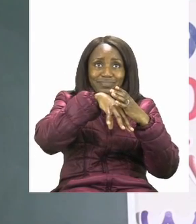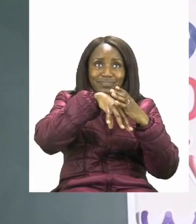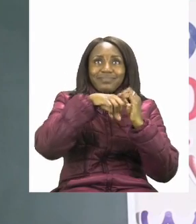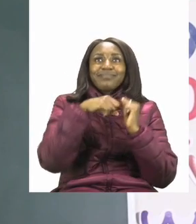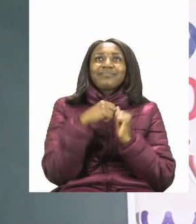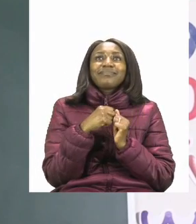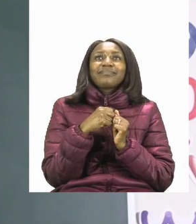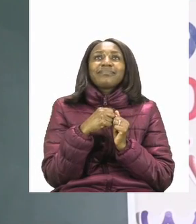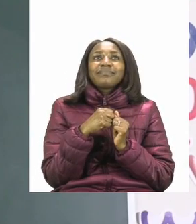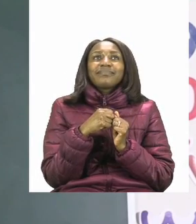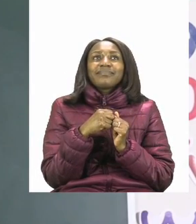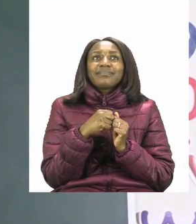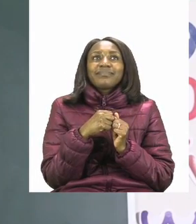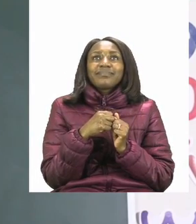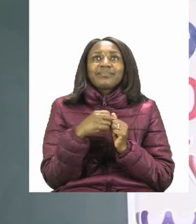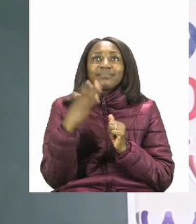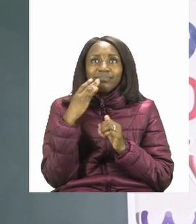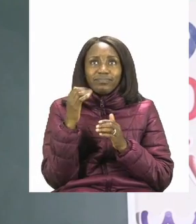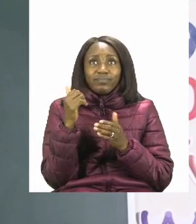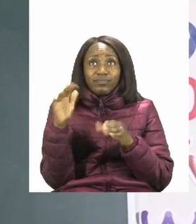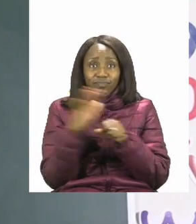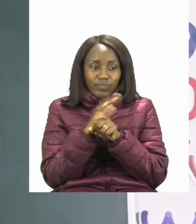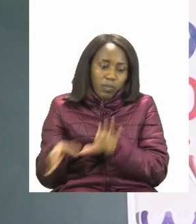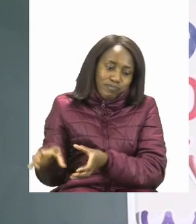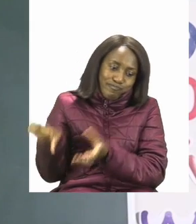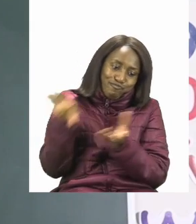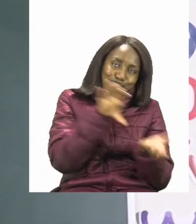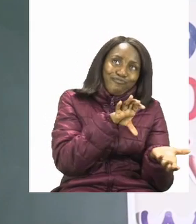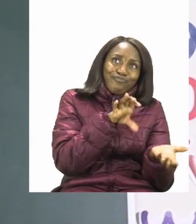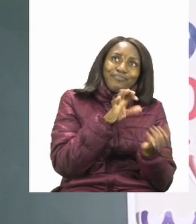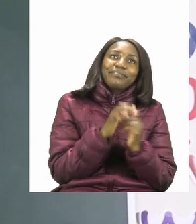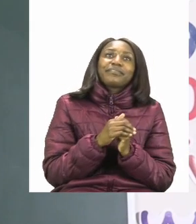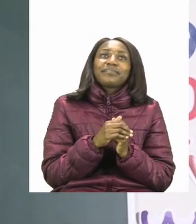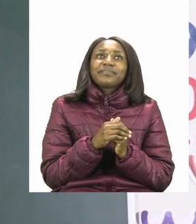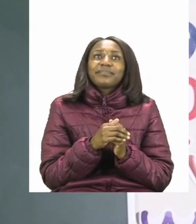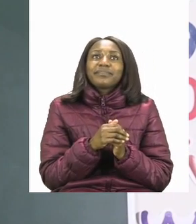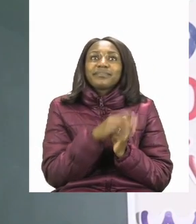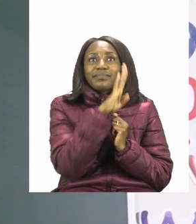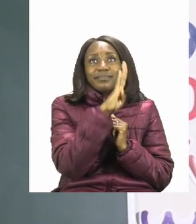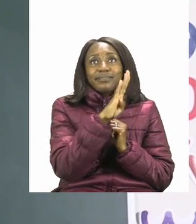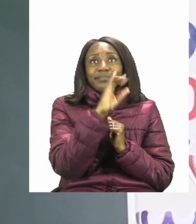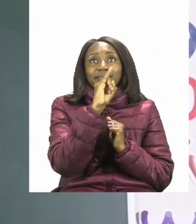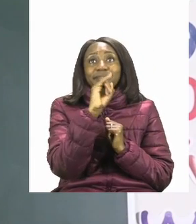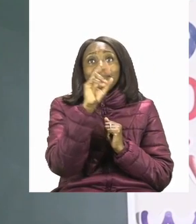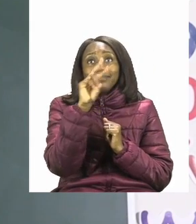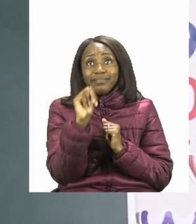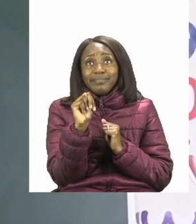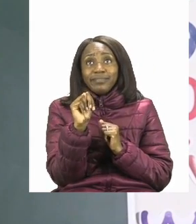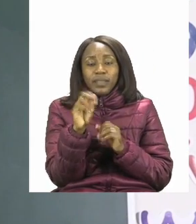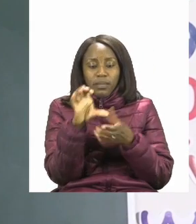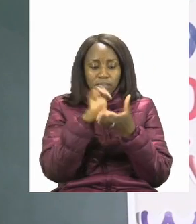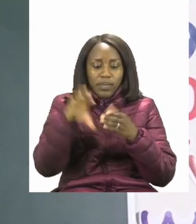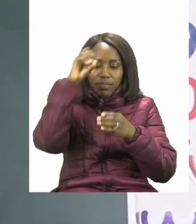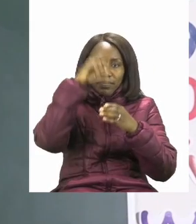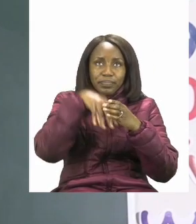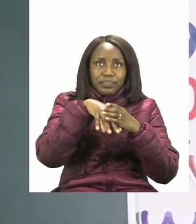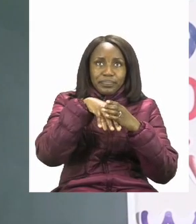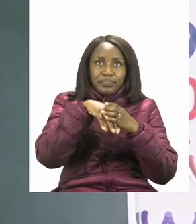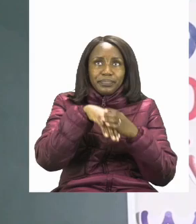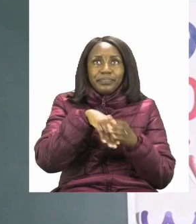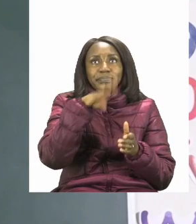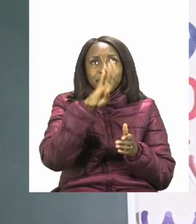it gets emptied when it's full. This one is called a bin. Bin.